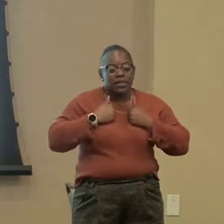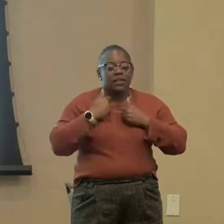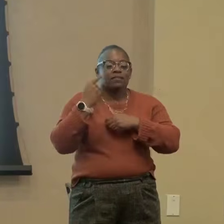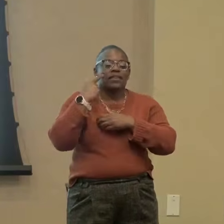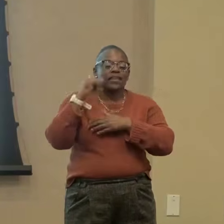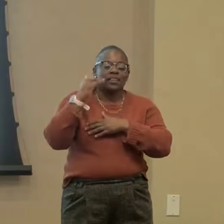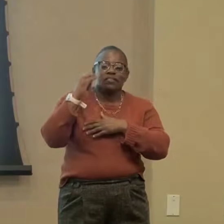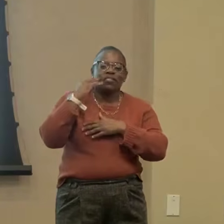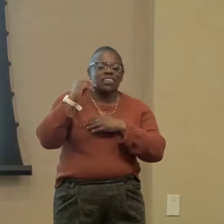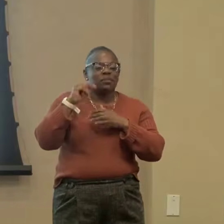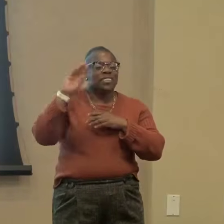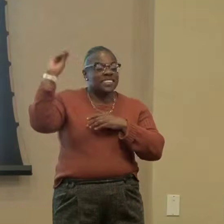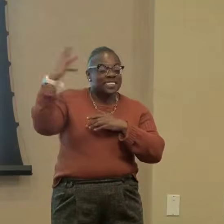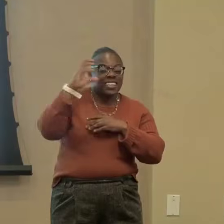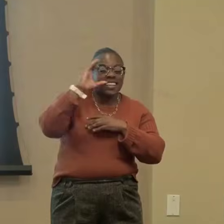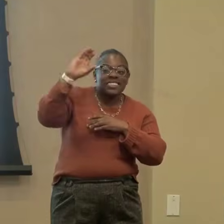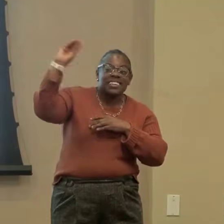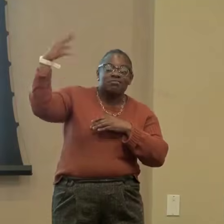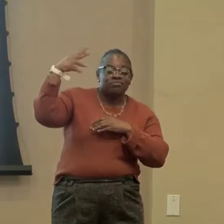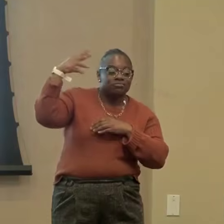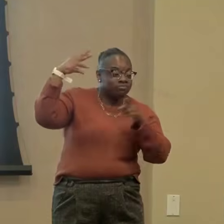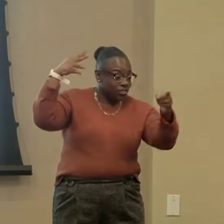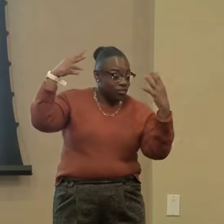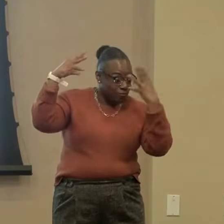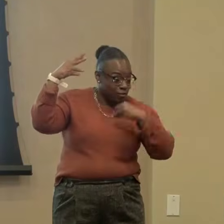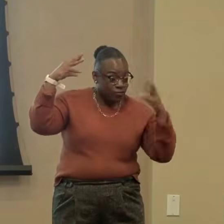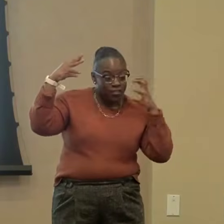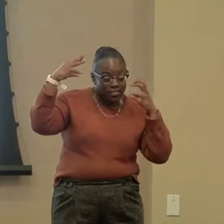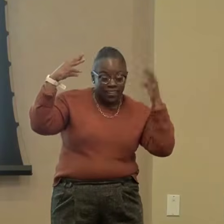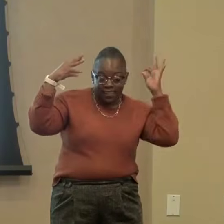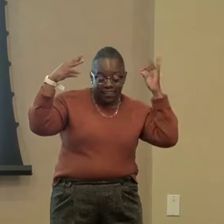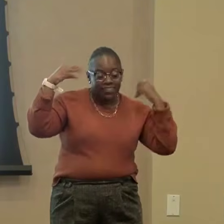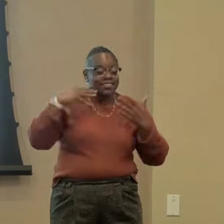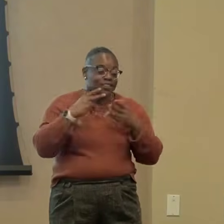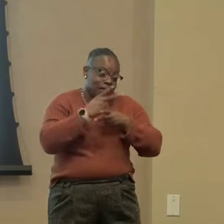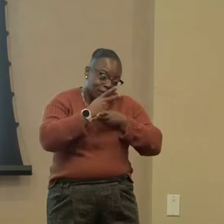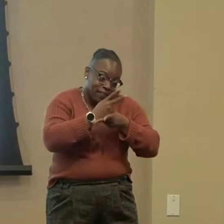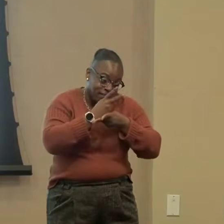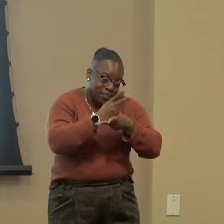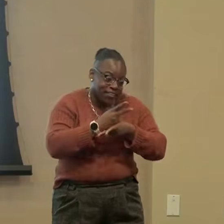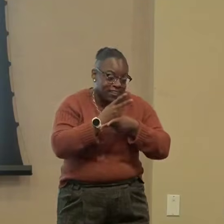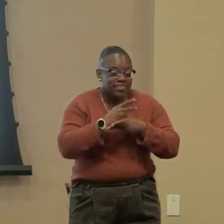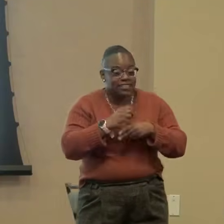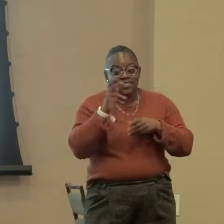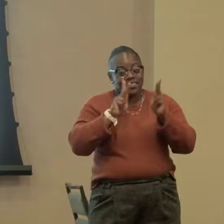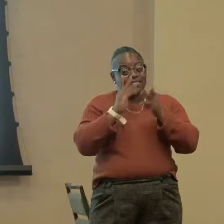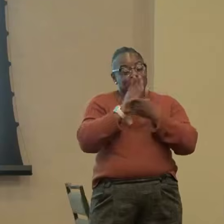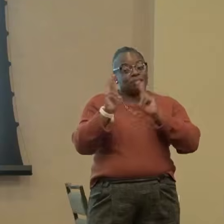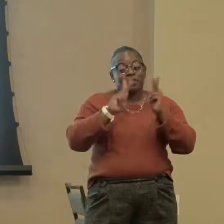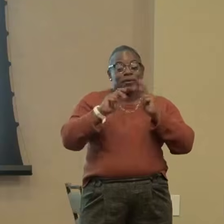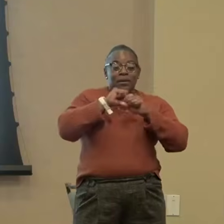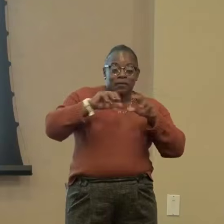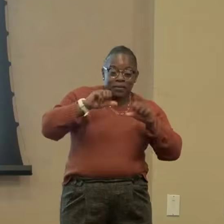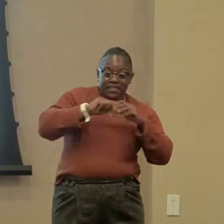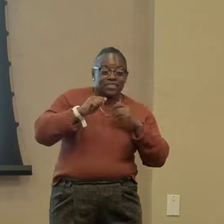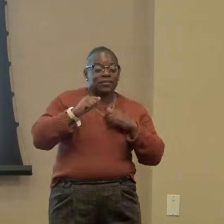just so much exposure. Now, you've got great thick hair. I want some of that. Some people aren't as blessed. So especially if you